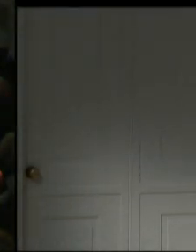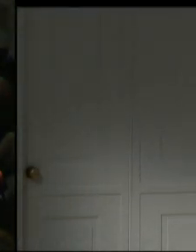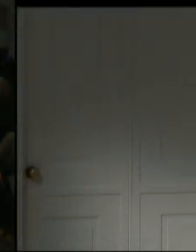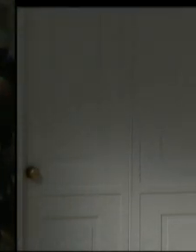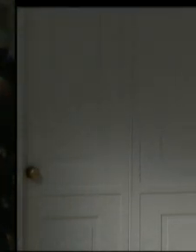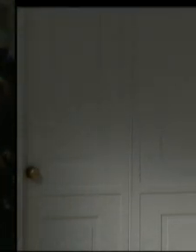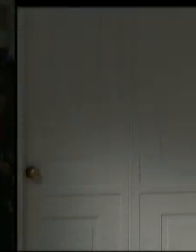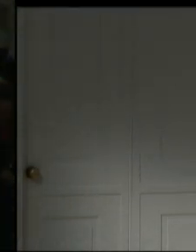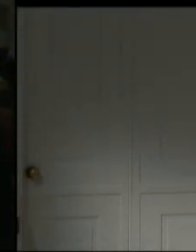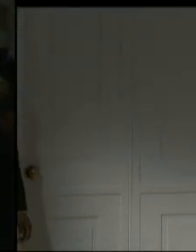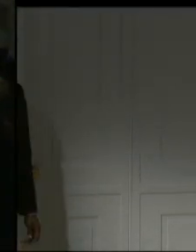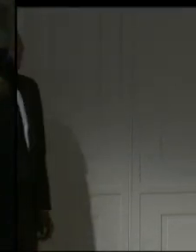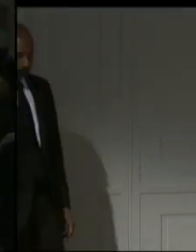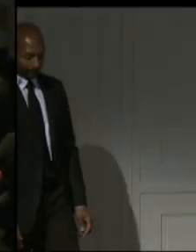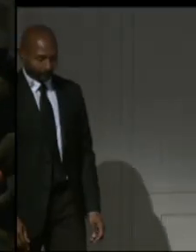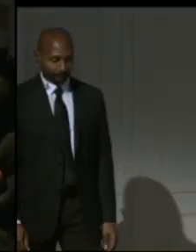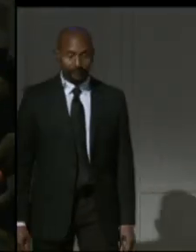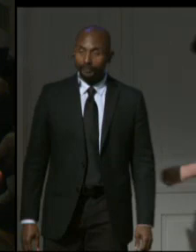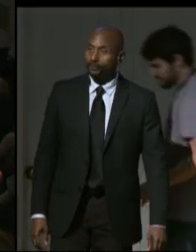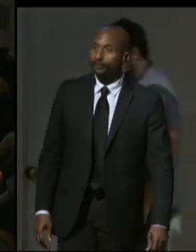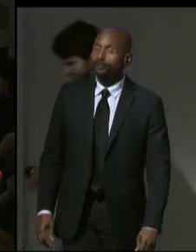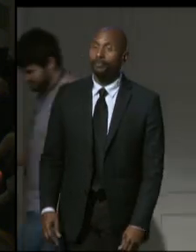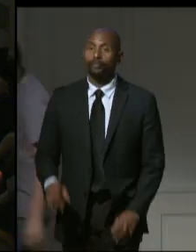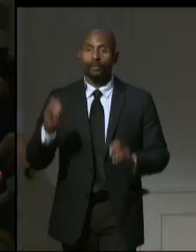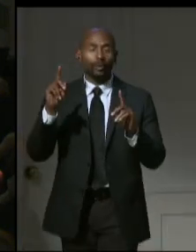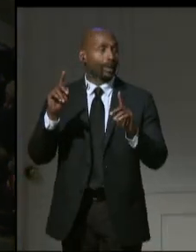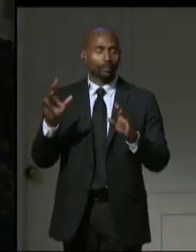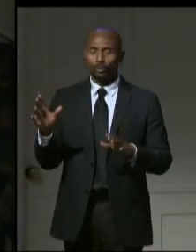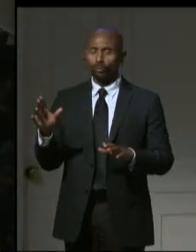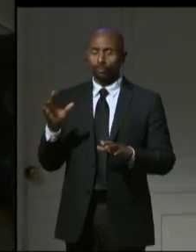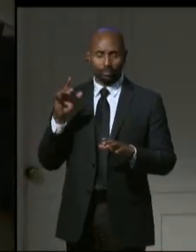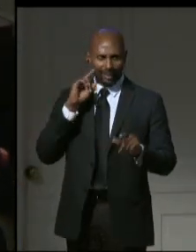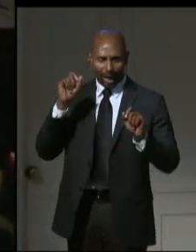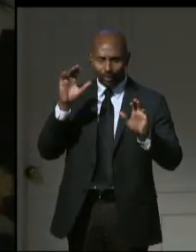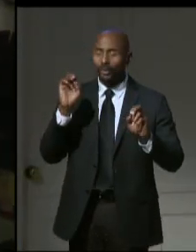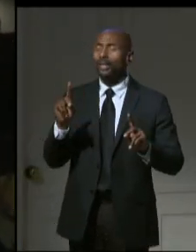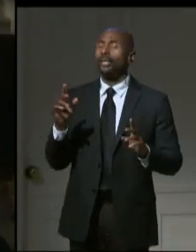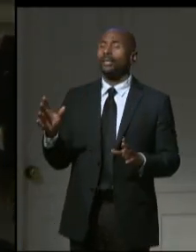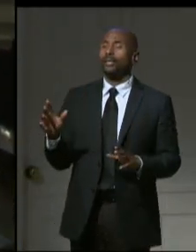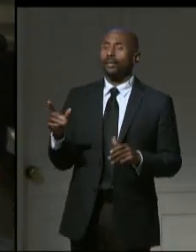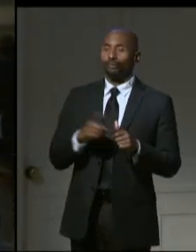Okay. First of all, sorry, that was loud. I